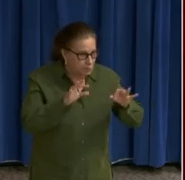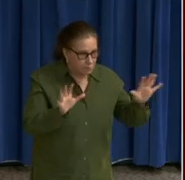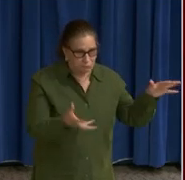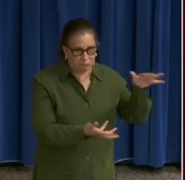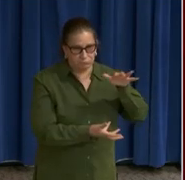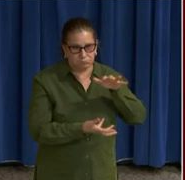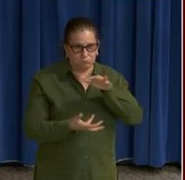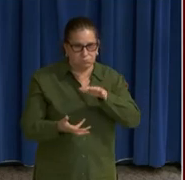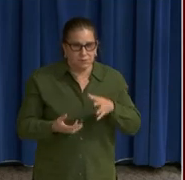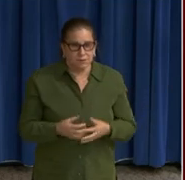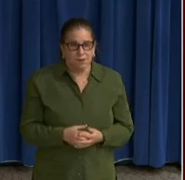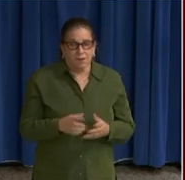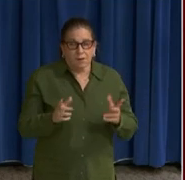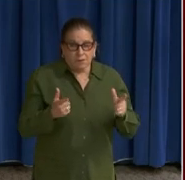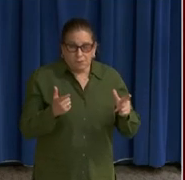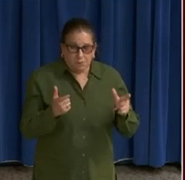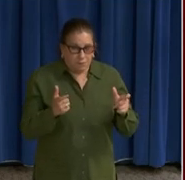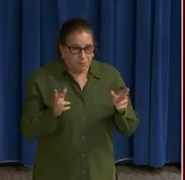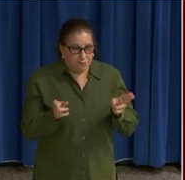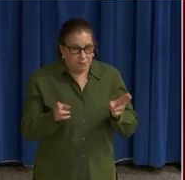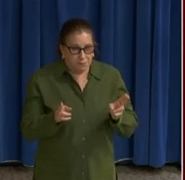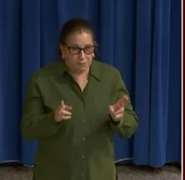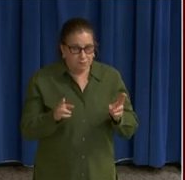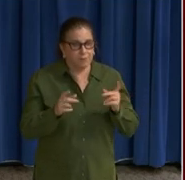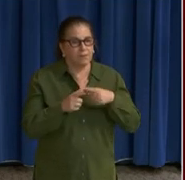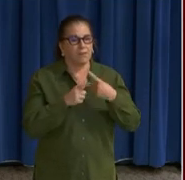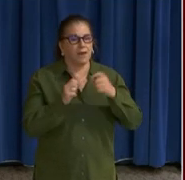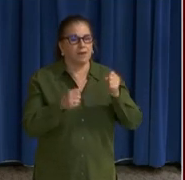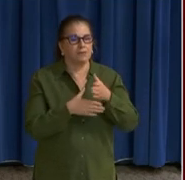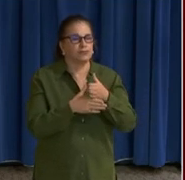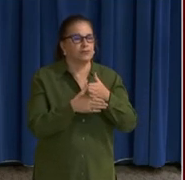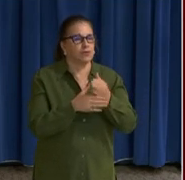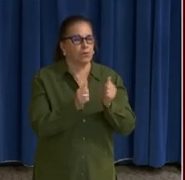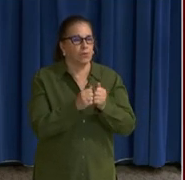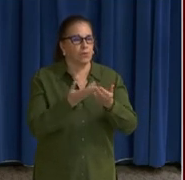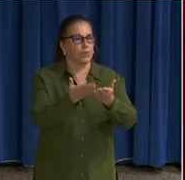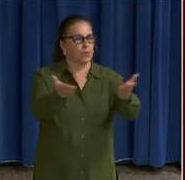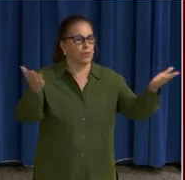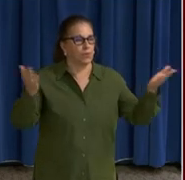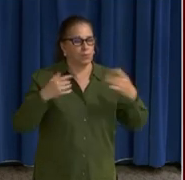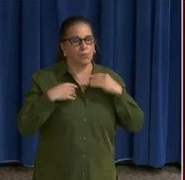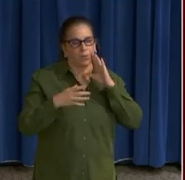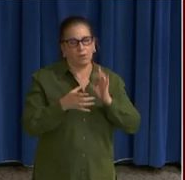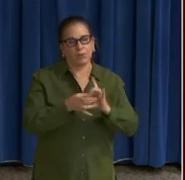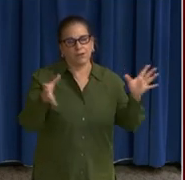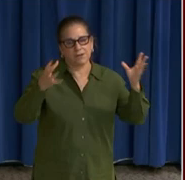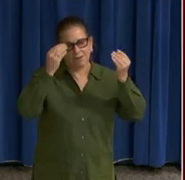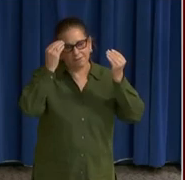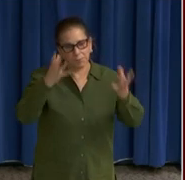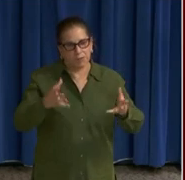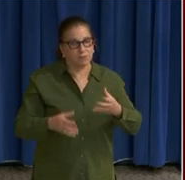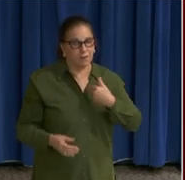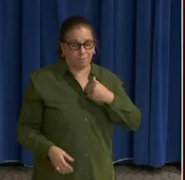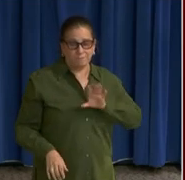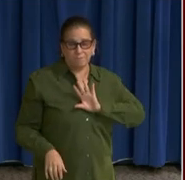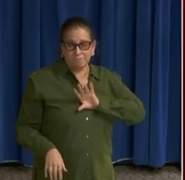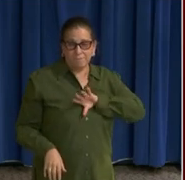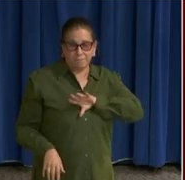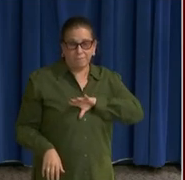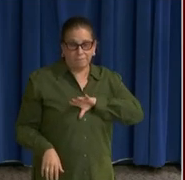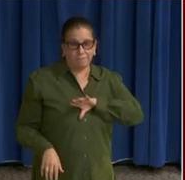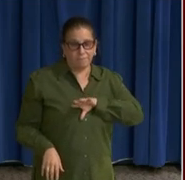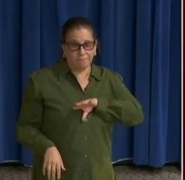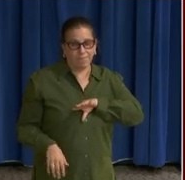what we have preliminarily, we are releasing body-worn camera footage from yesterday's officer-involved